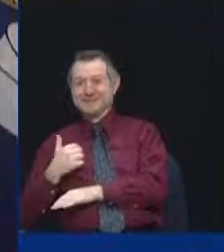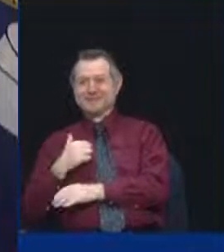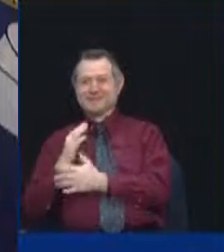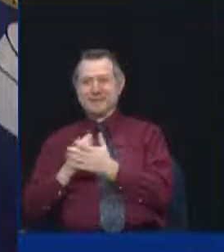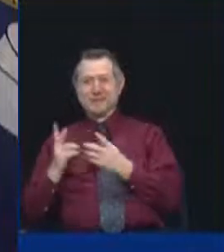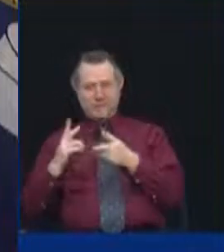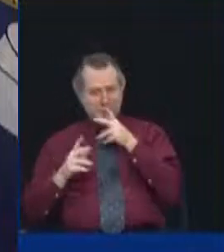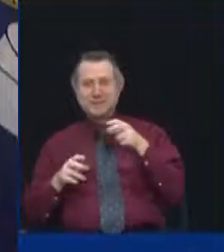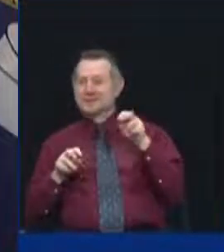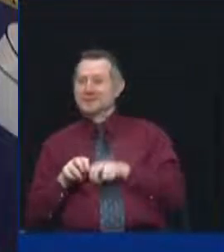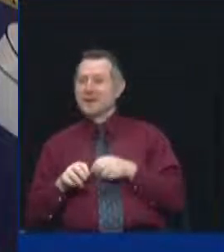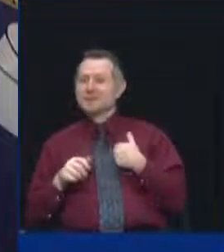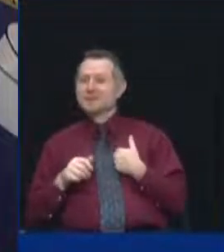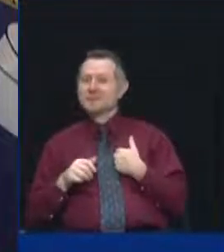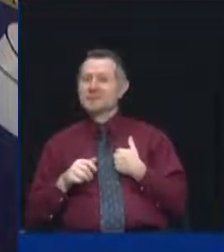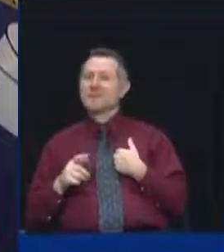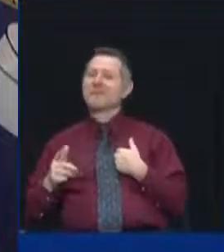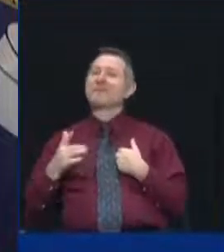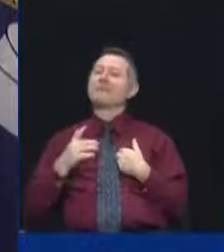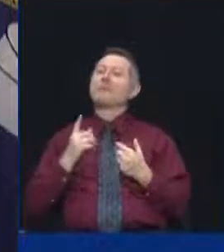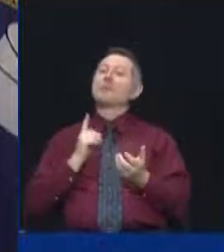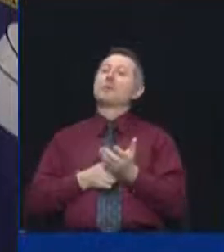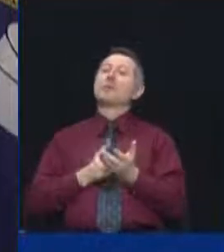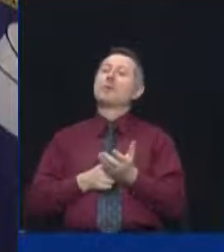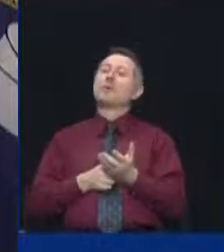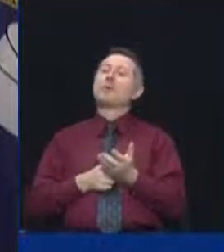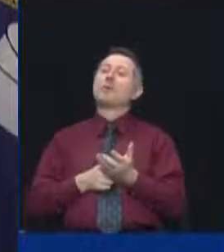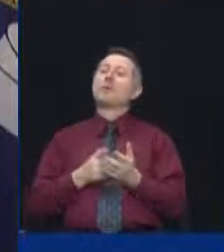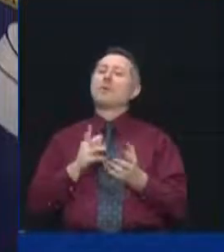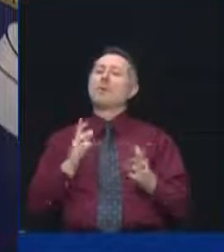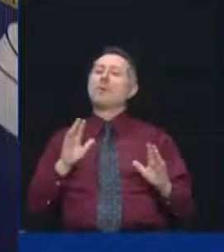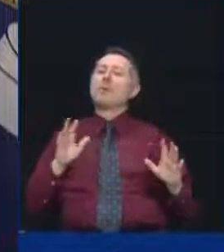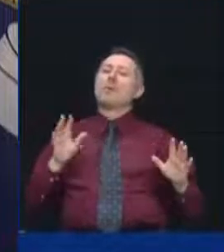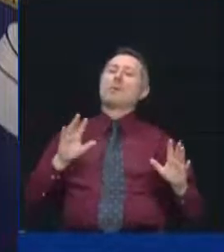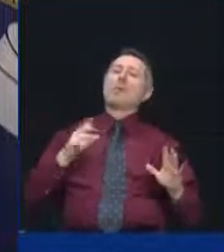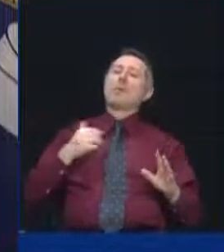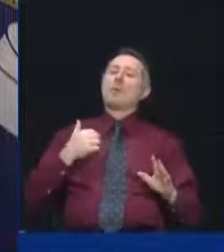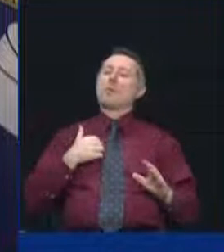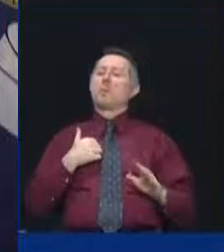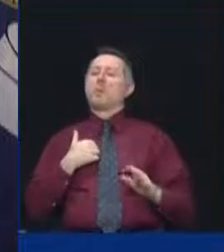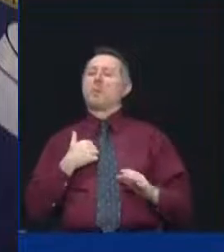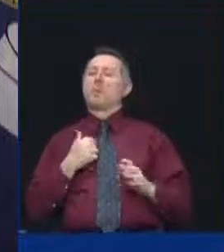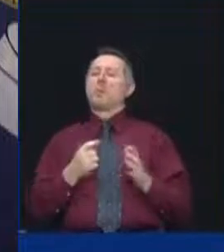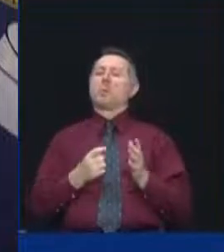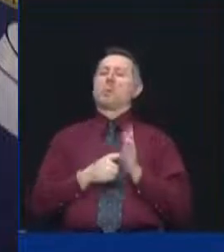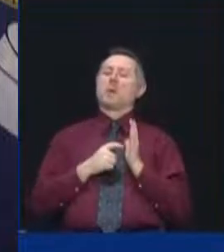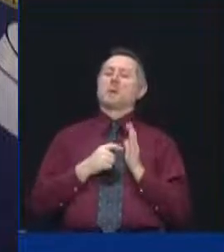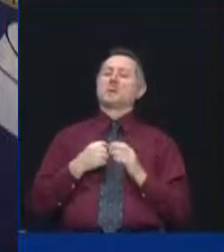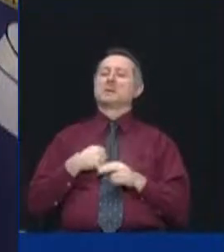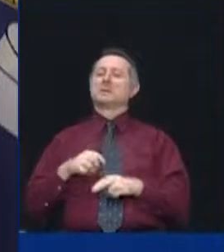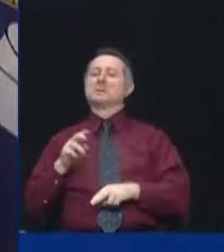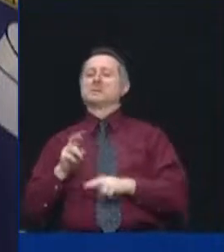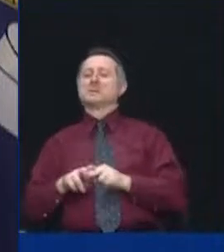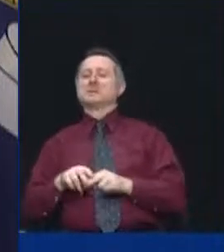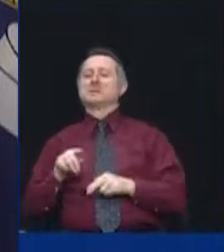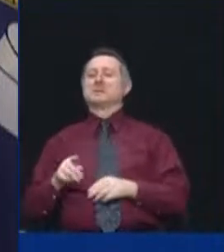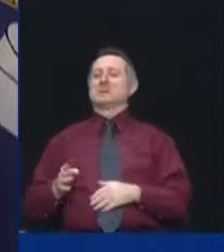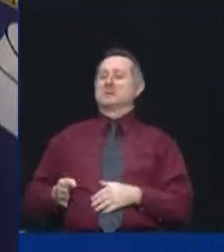So you'd have to argue, no, I demand a seat where someone is sitting next to